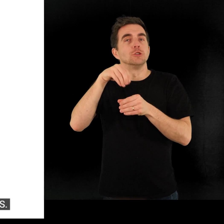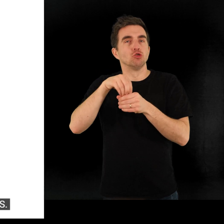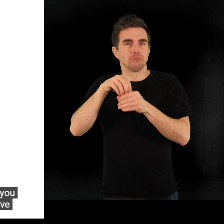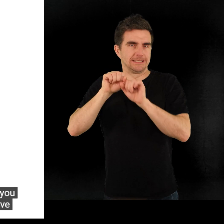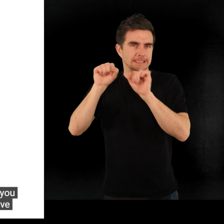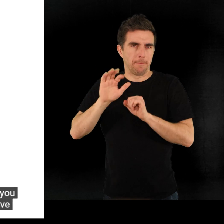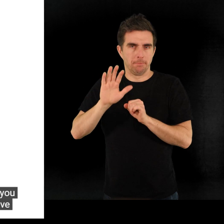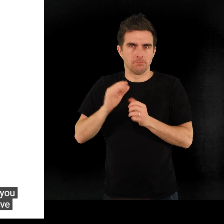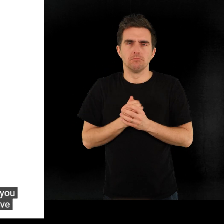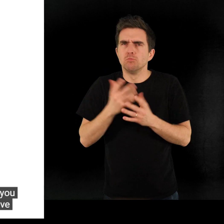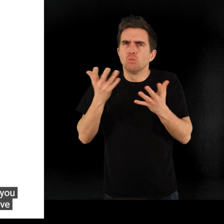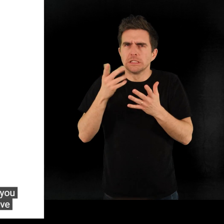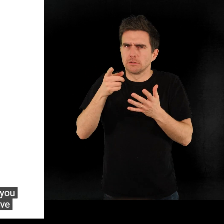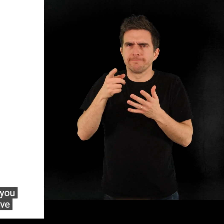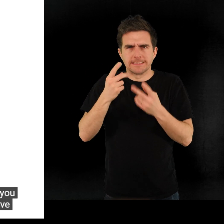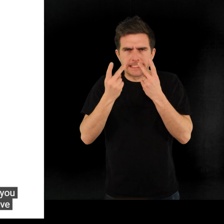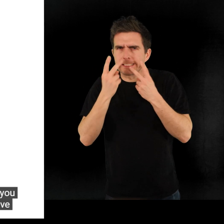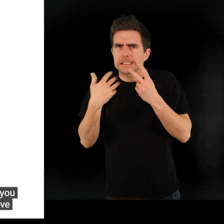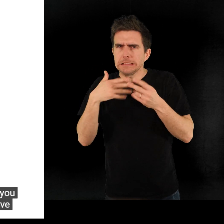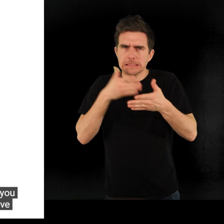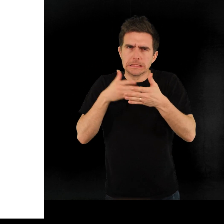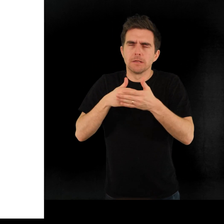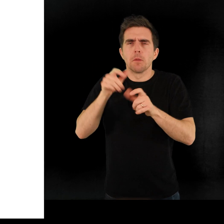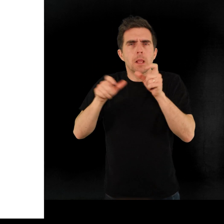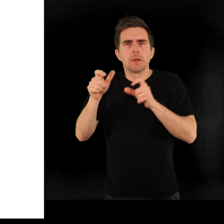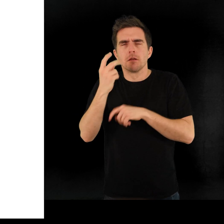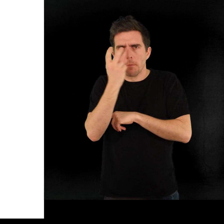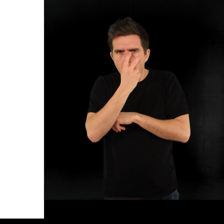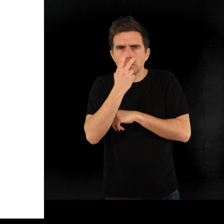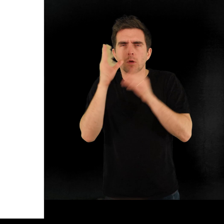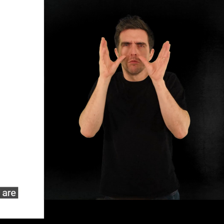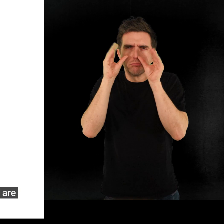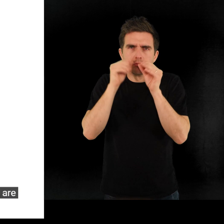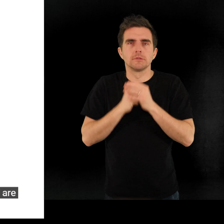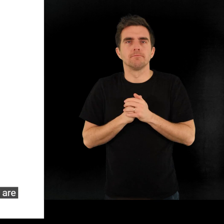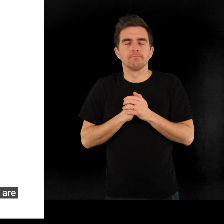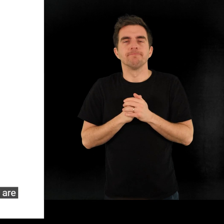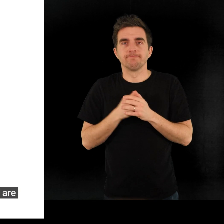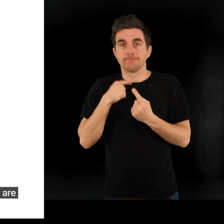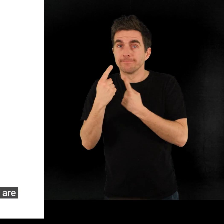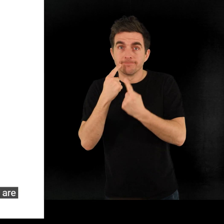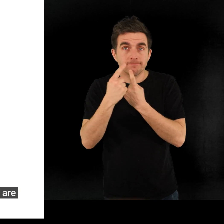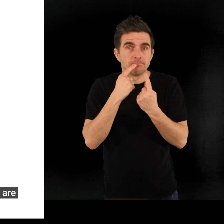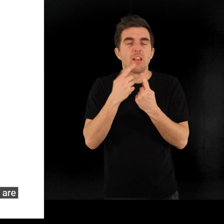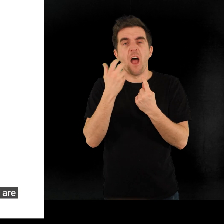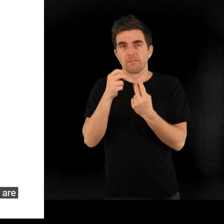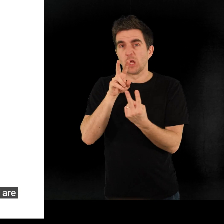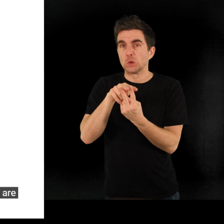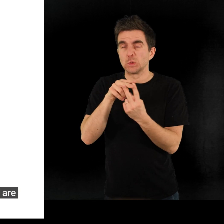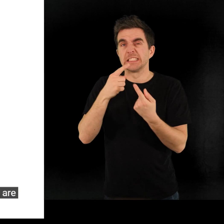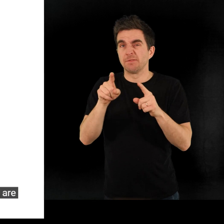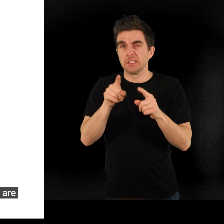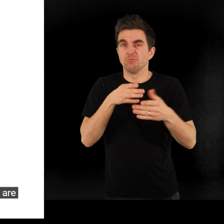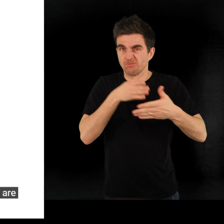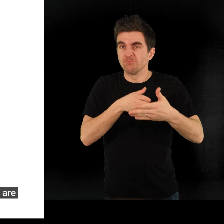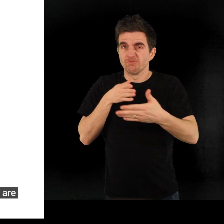Mm-hmm. And what kind of barriers are you finding that people who are blind or have low vision are encountering? What I can talk about basically are